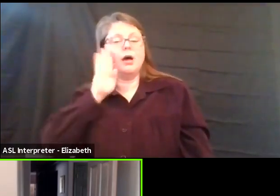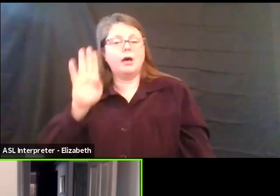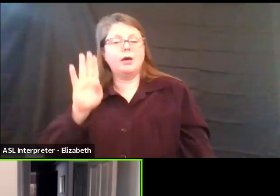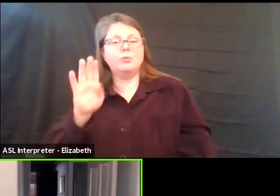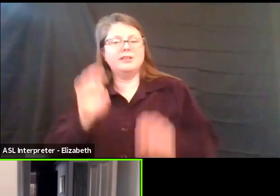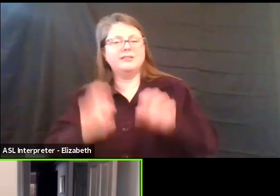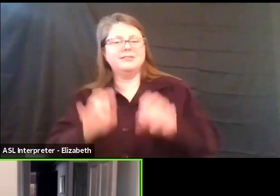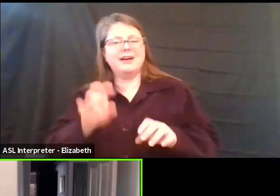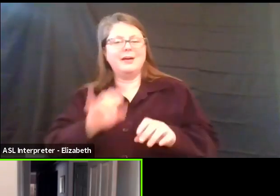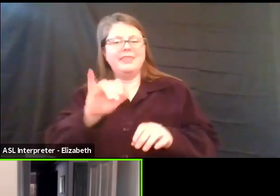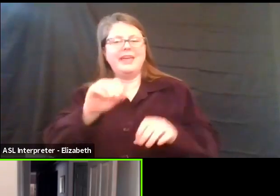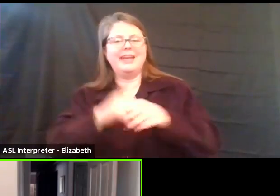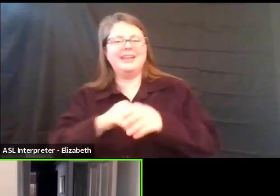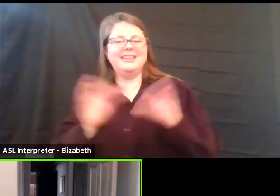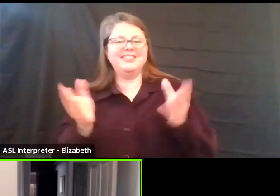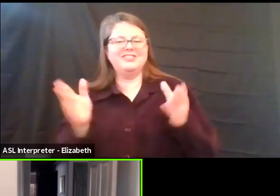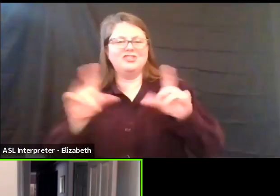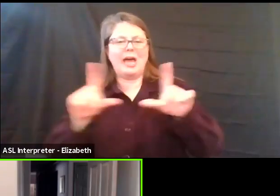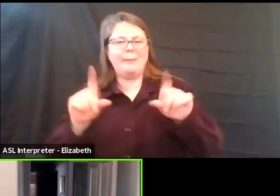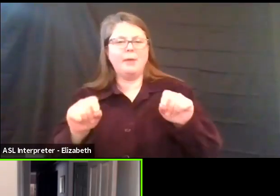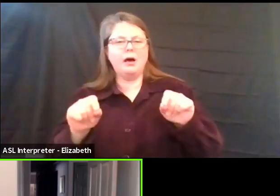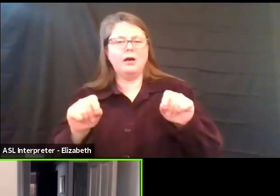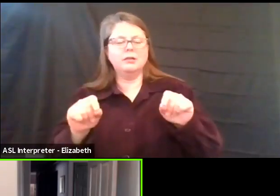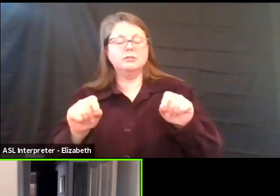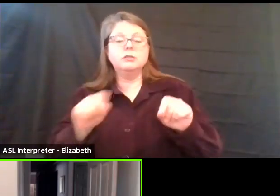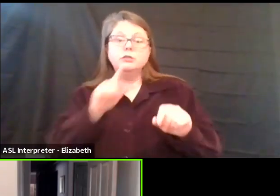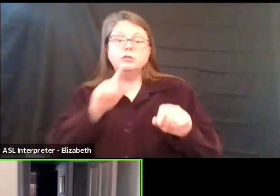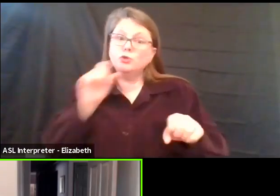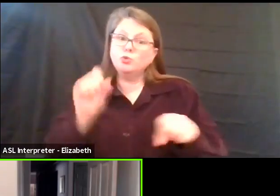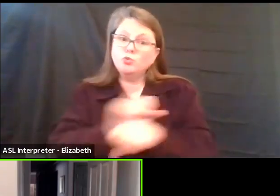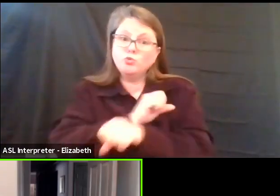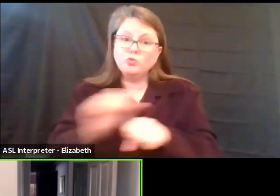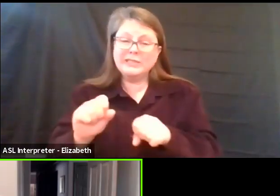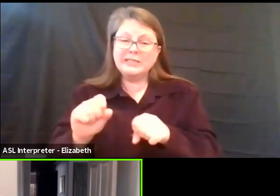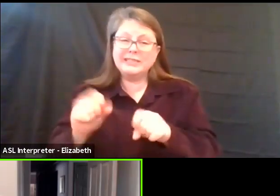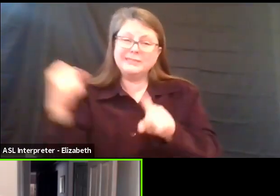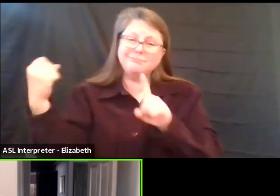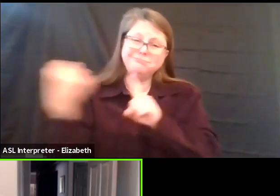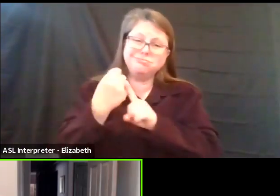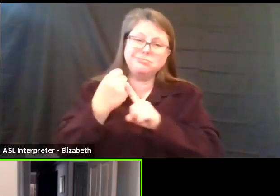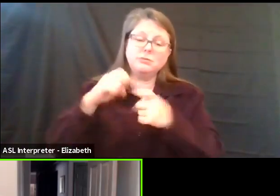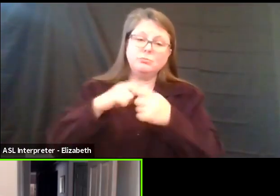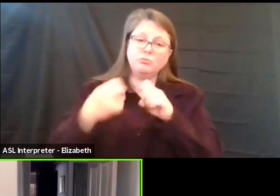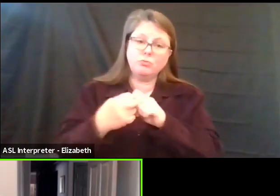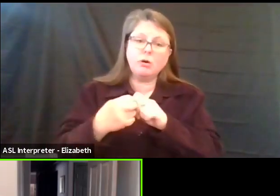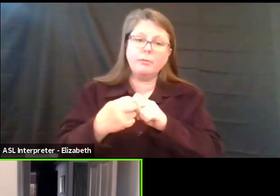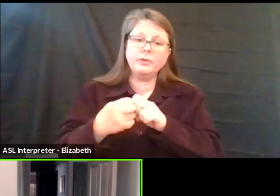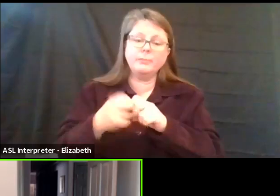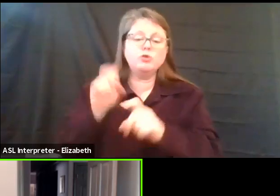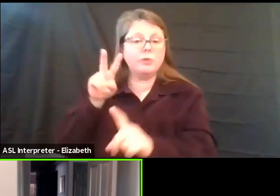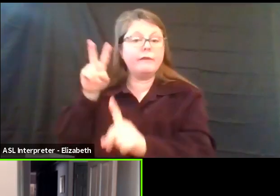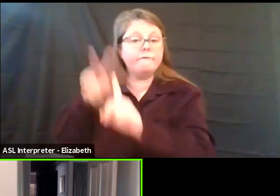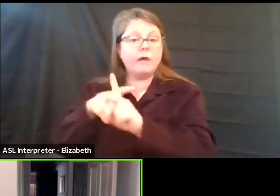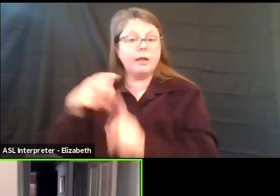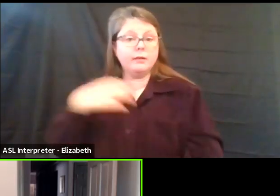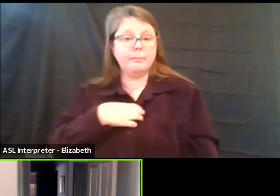Or if you really have a problem, you can file a complaint and one of our advocates will get involved and contact the insurance company on your